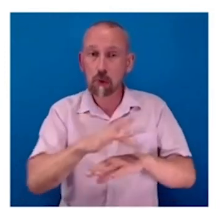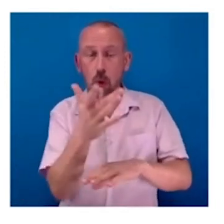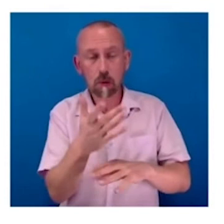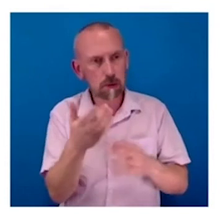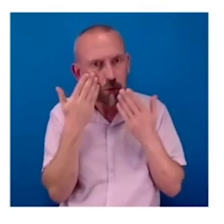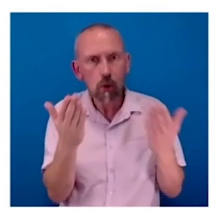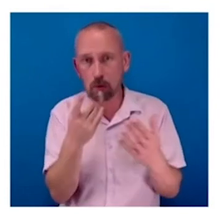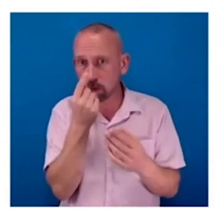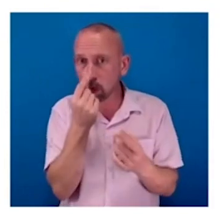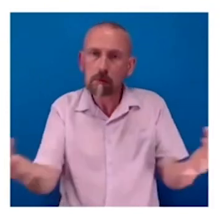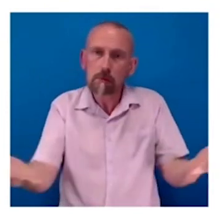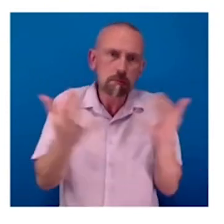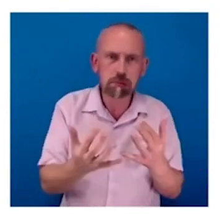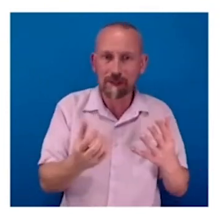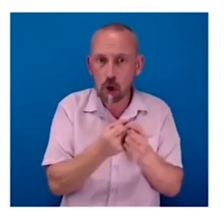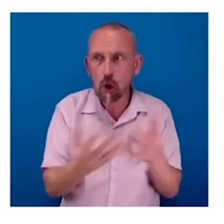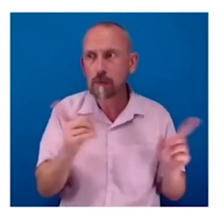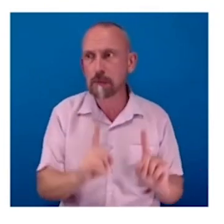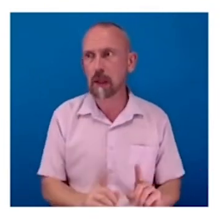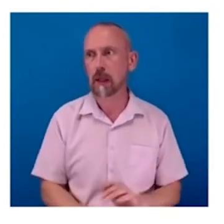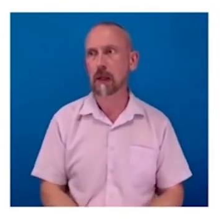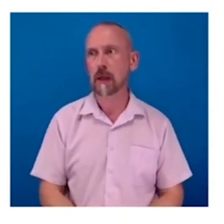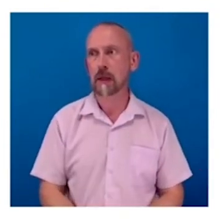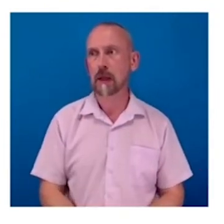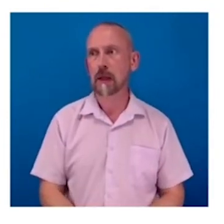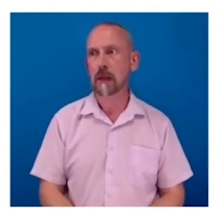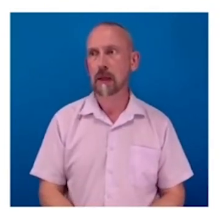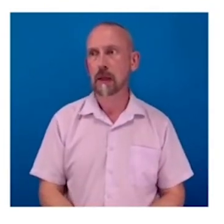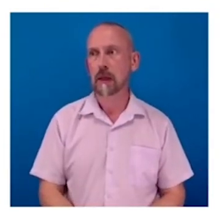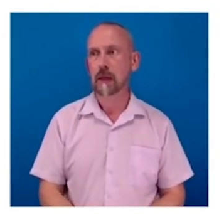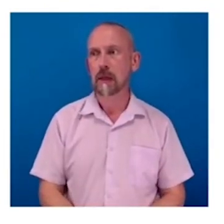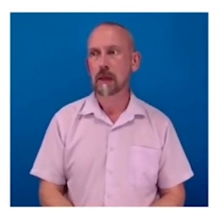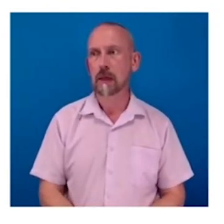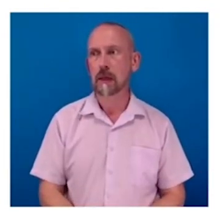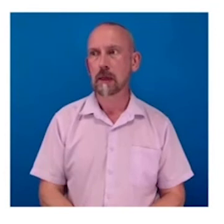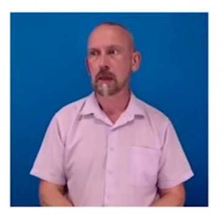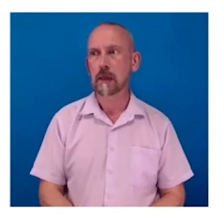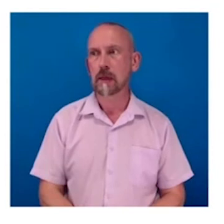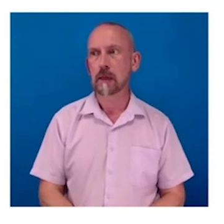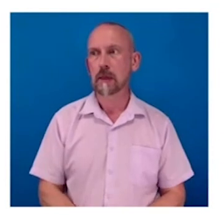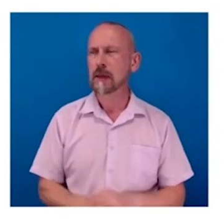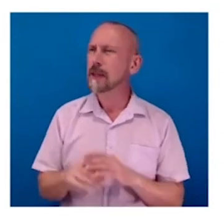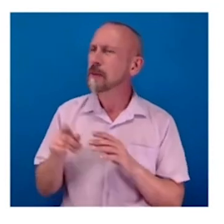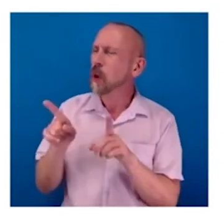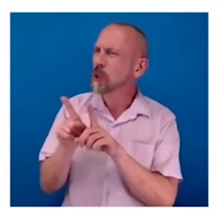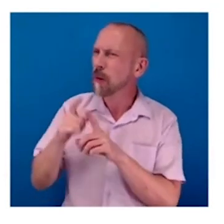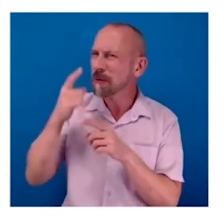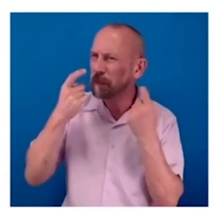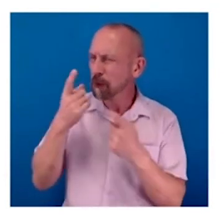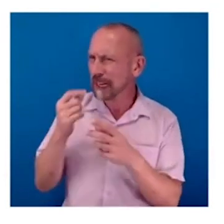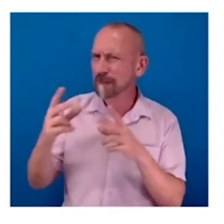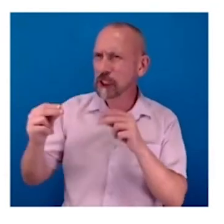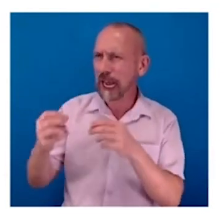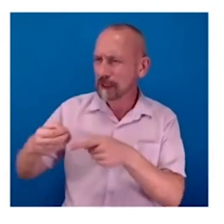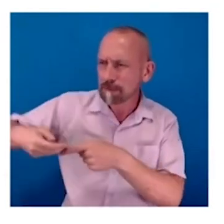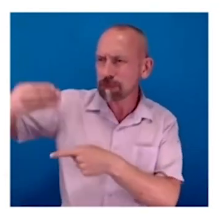big. Sorry, I just realised I could get chat to come in, because we're not chatting with the conference. That's the other weird thing about being in this room, is generally I'm not